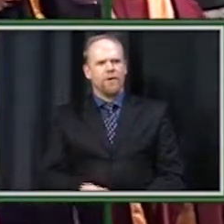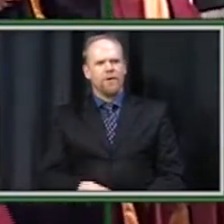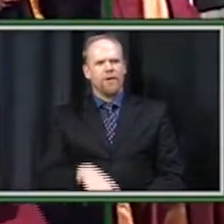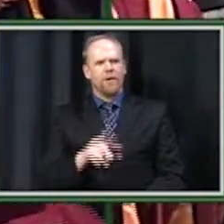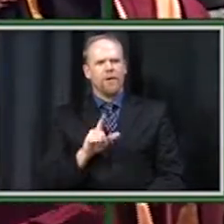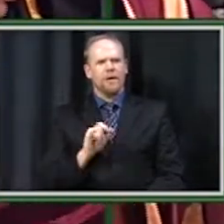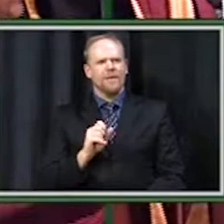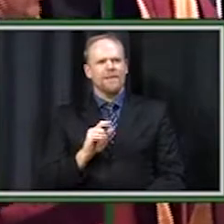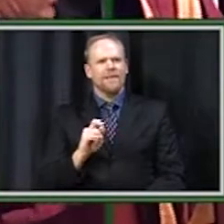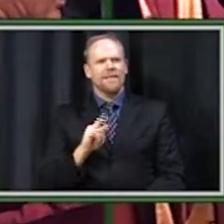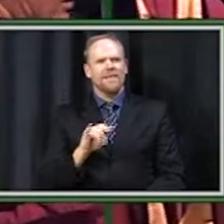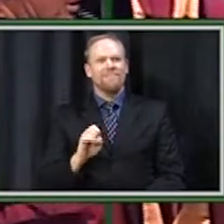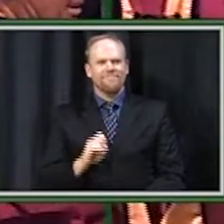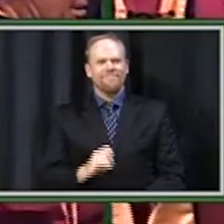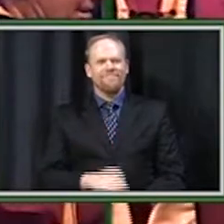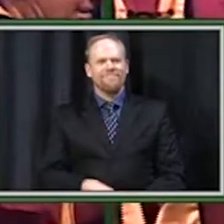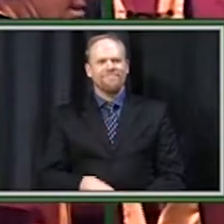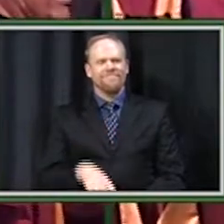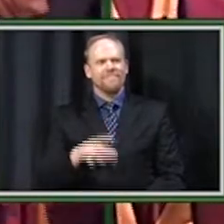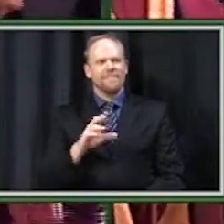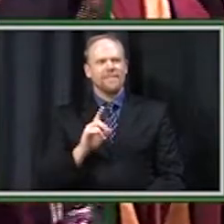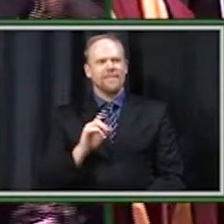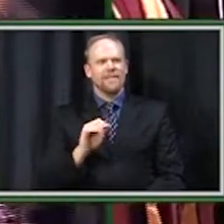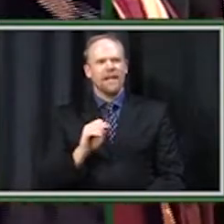Leslie Valdivia.